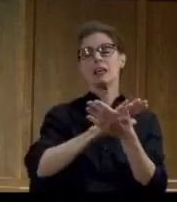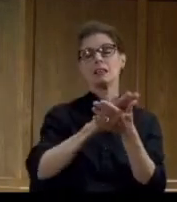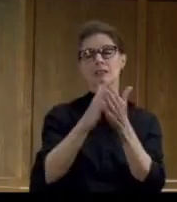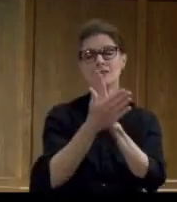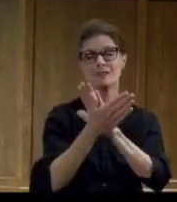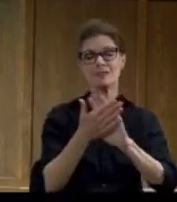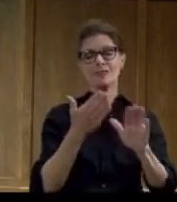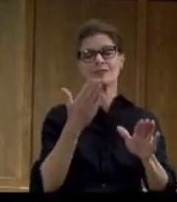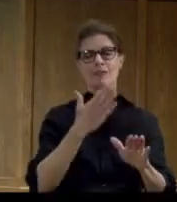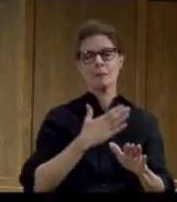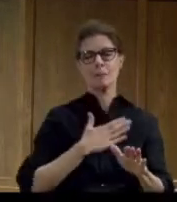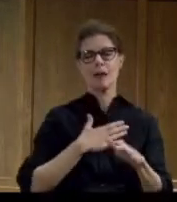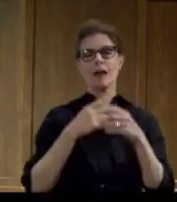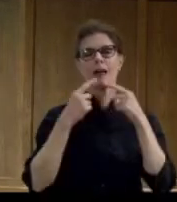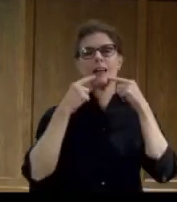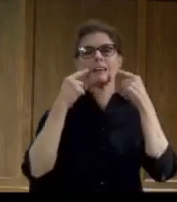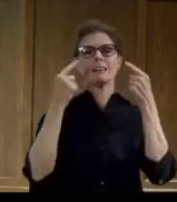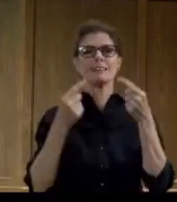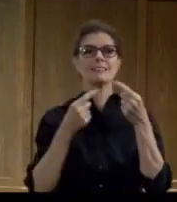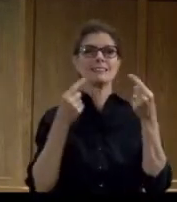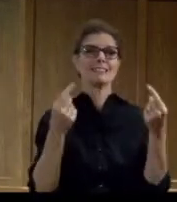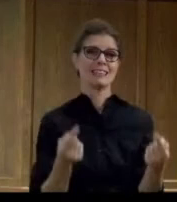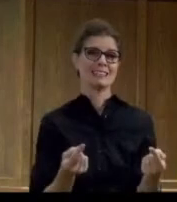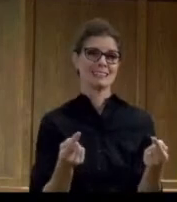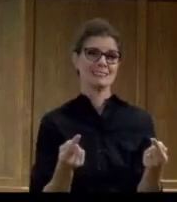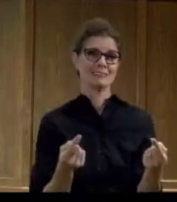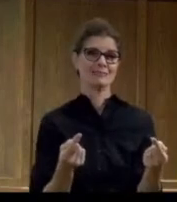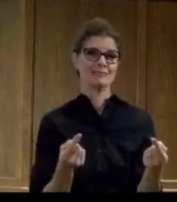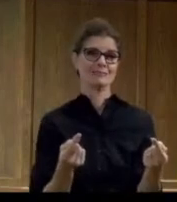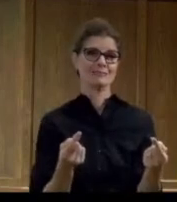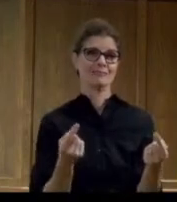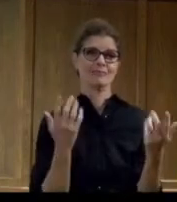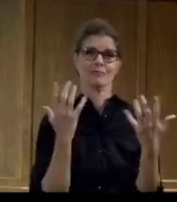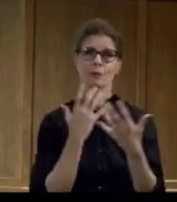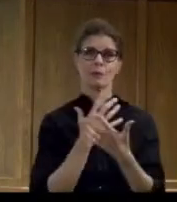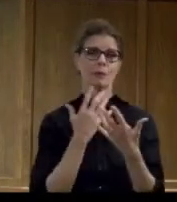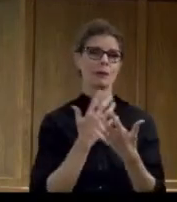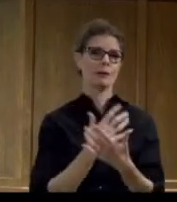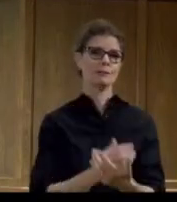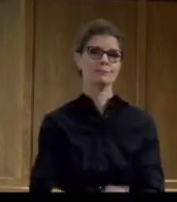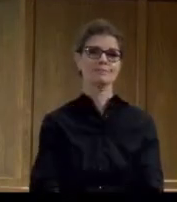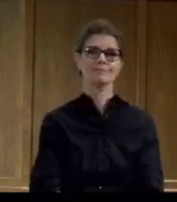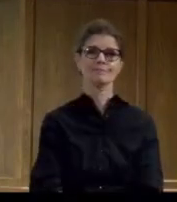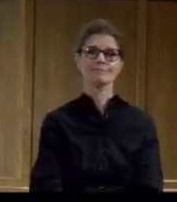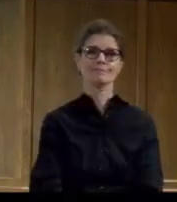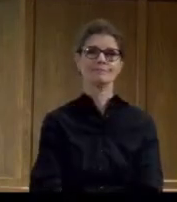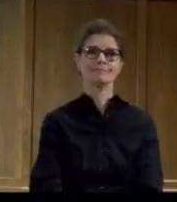my sins have been forgiven. Final thing I'll say is this.